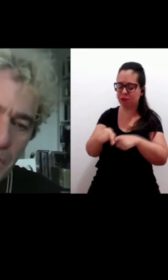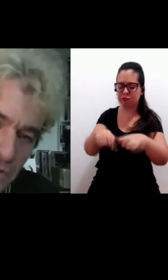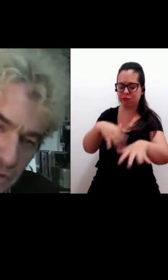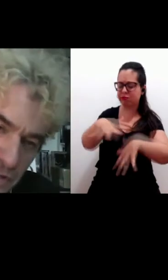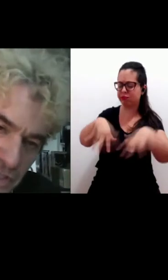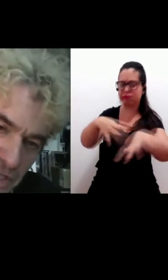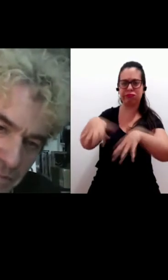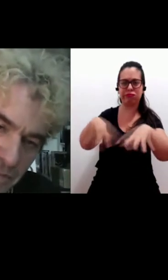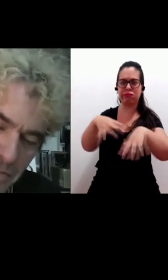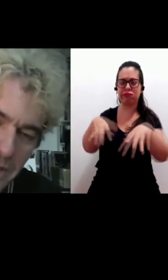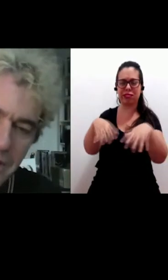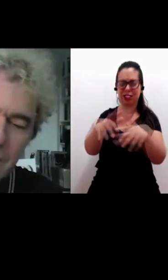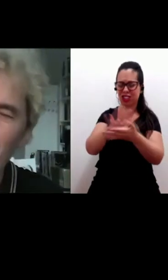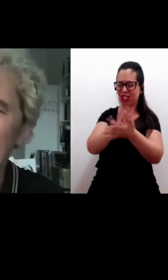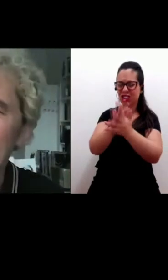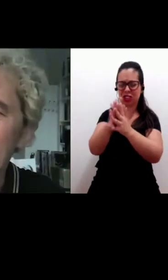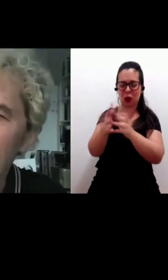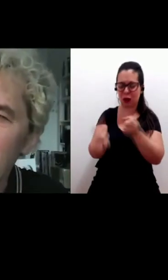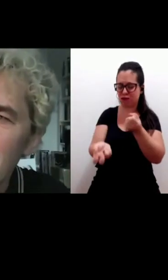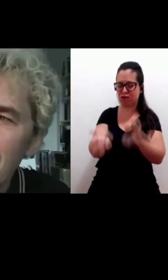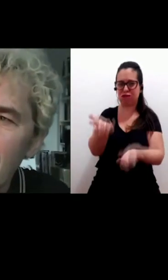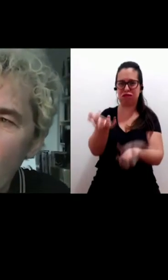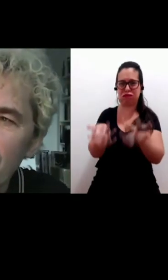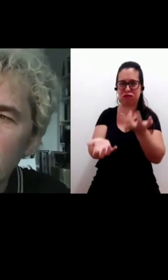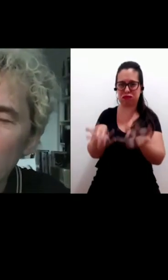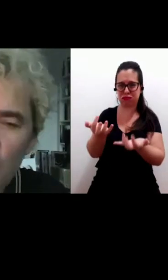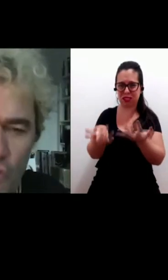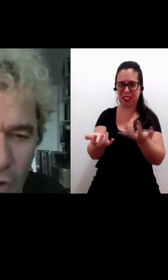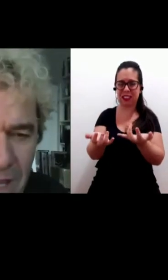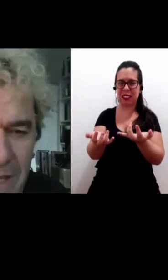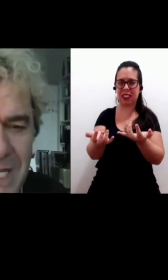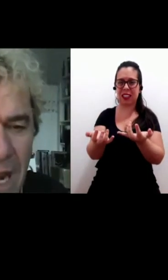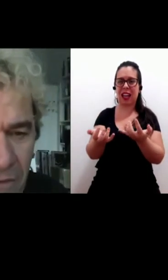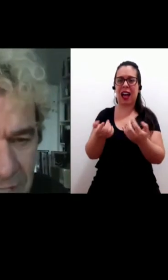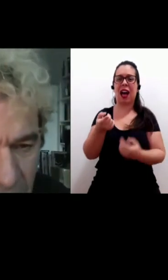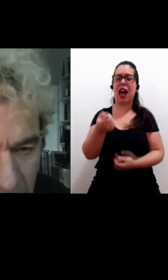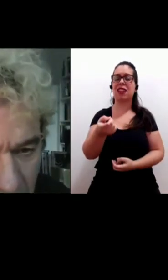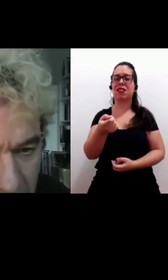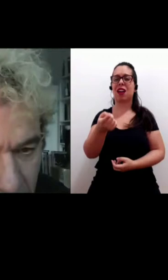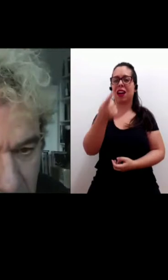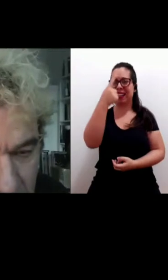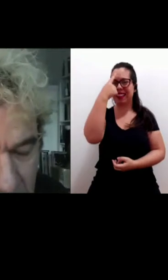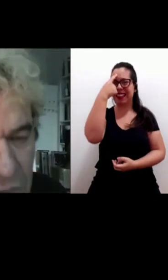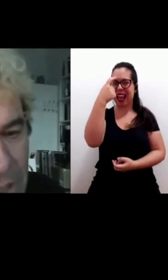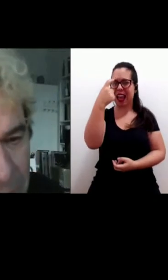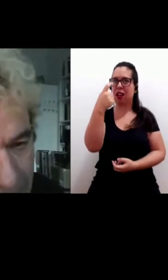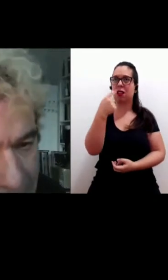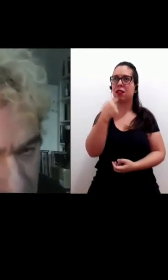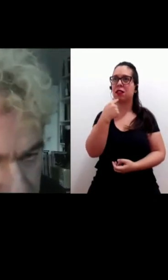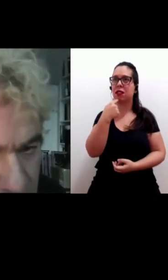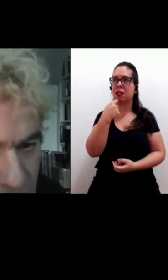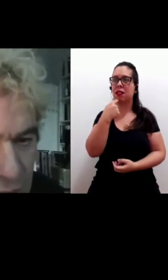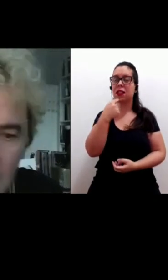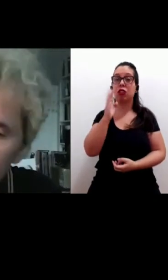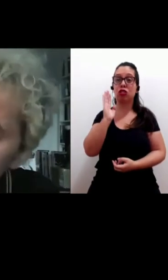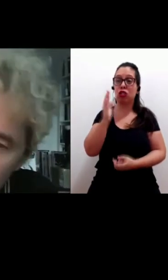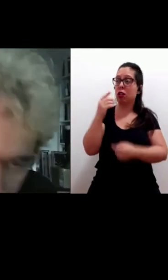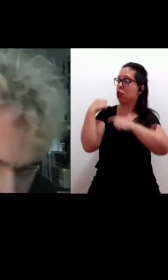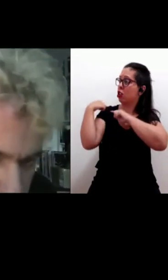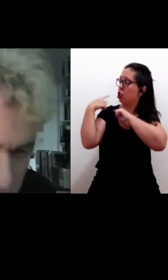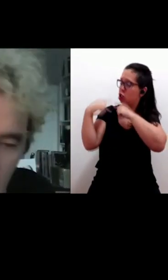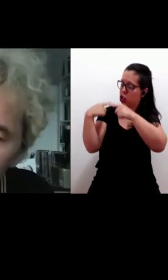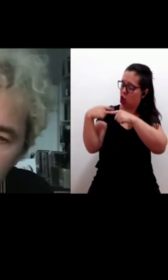been burnt. That idea of destroying its our heritage, it's going back to